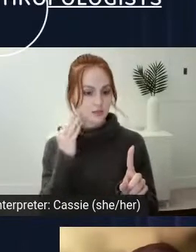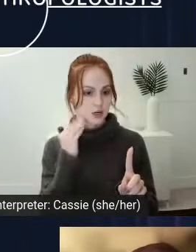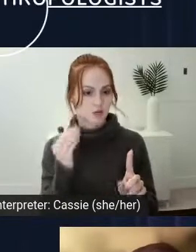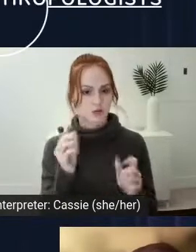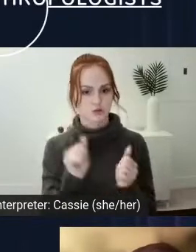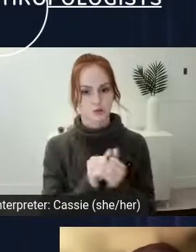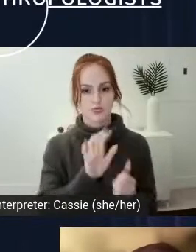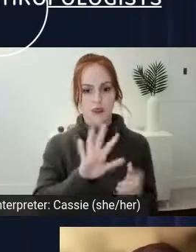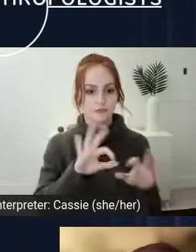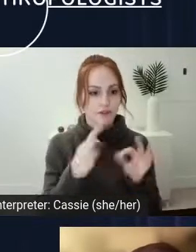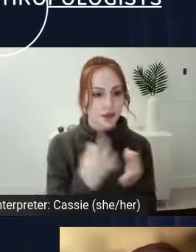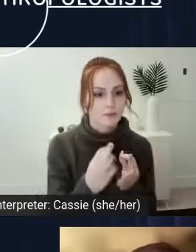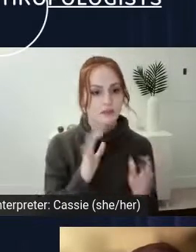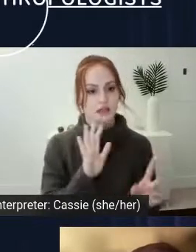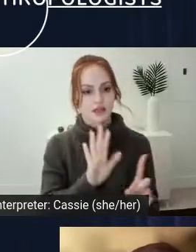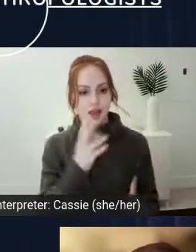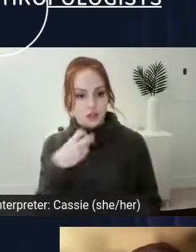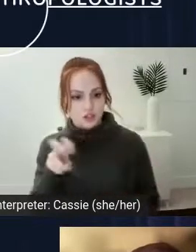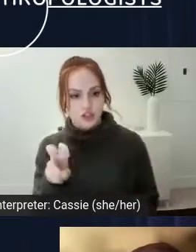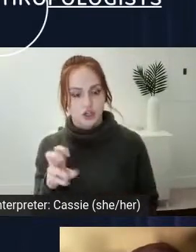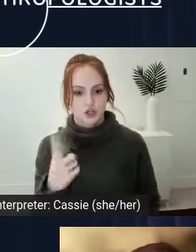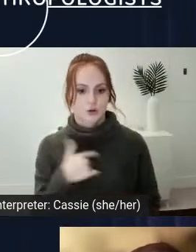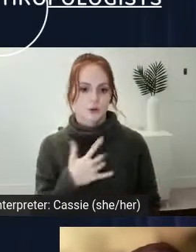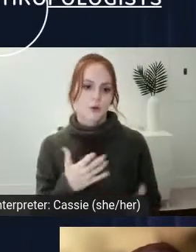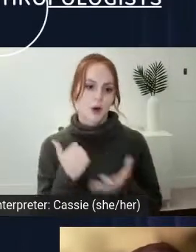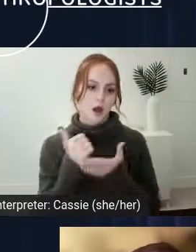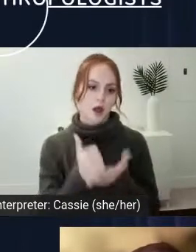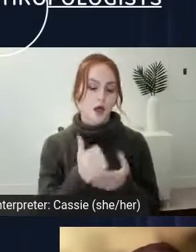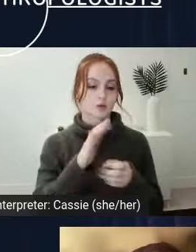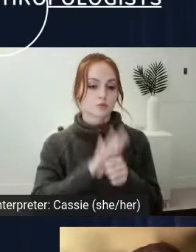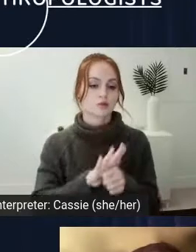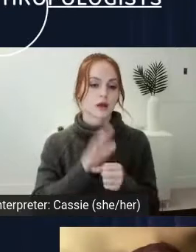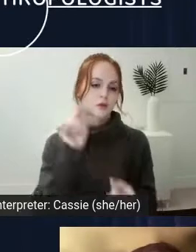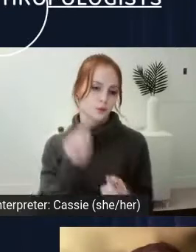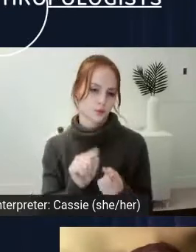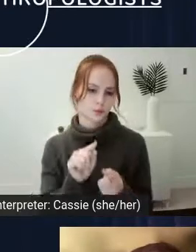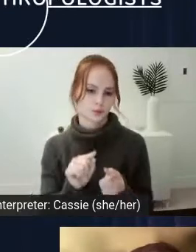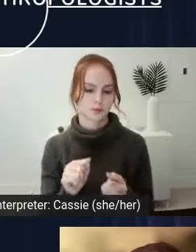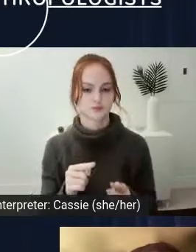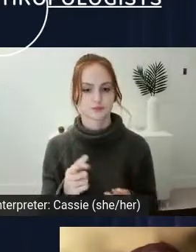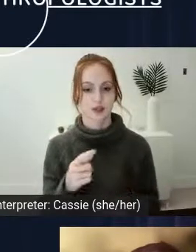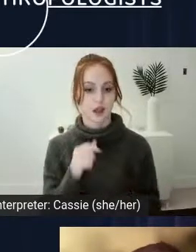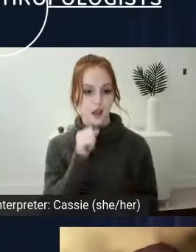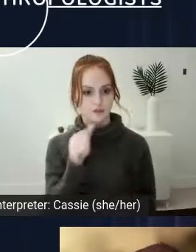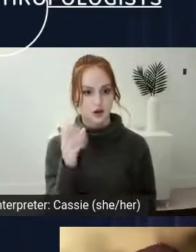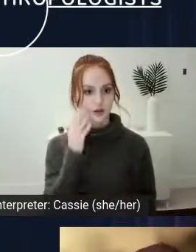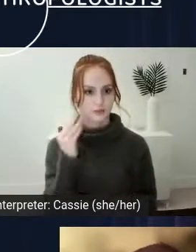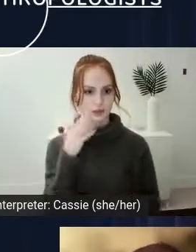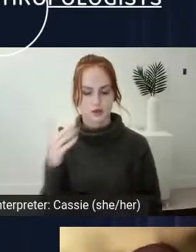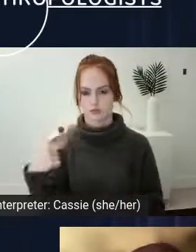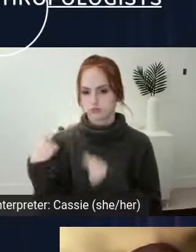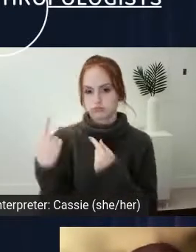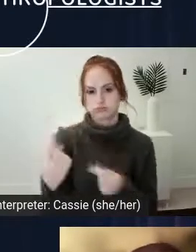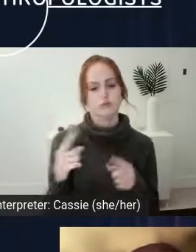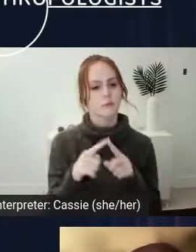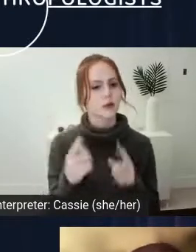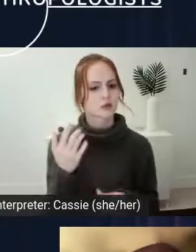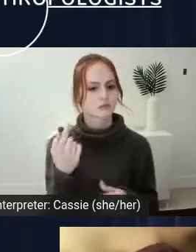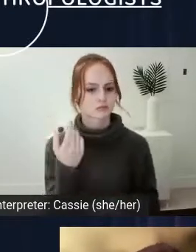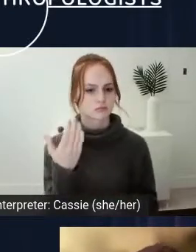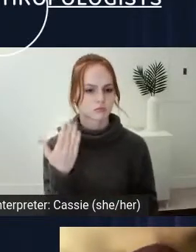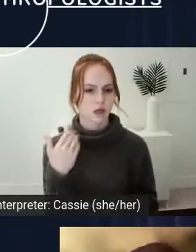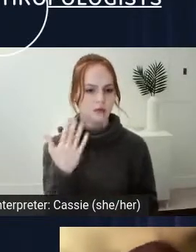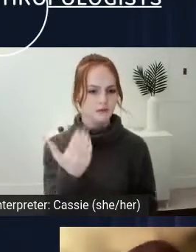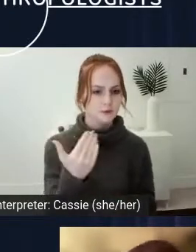And I have to say, just, I mean, I haven't been doing this for that long, but, you know, 15, 20 years, there's been a huge change in how people access care and what kind of